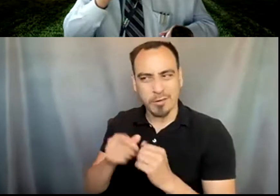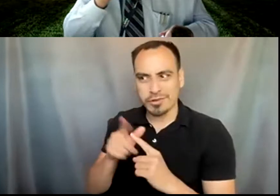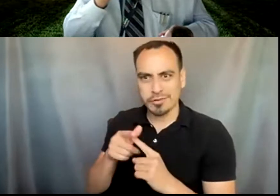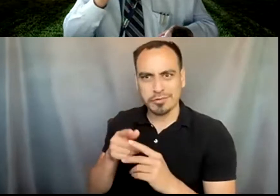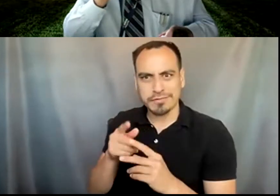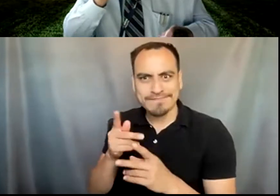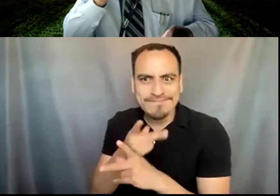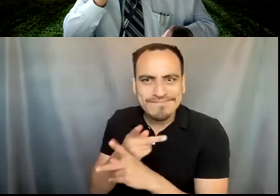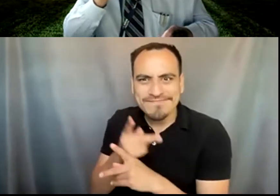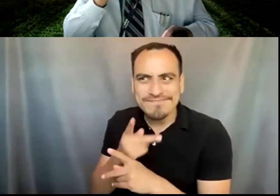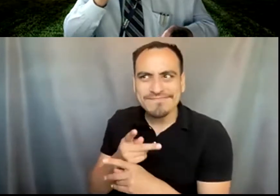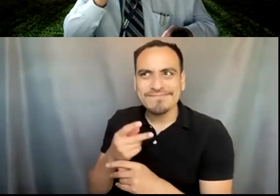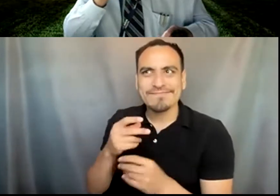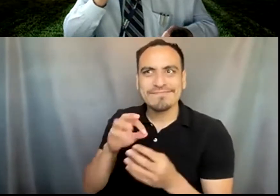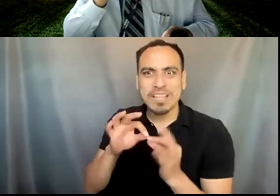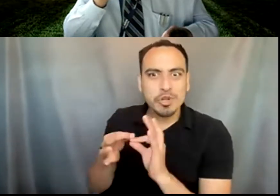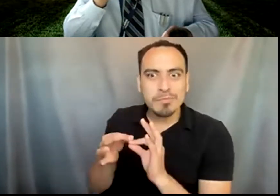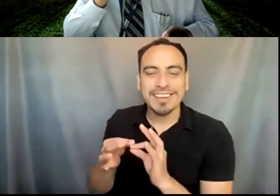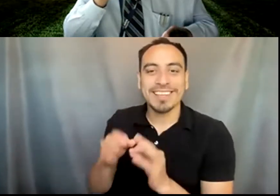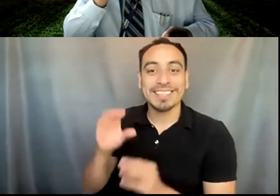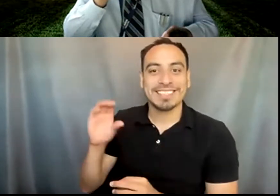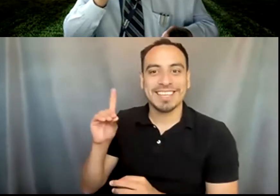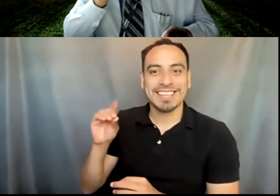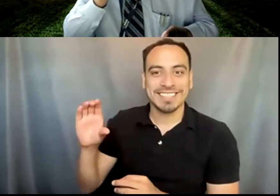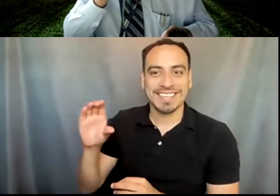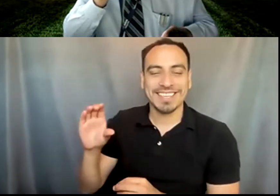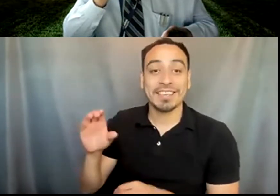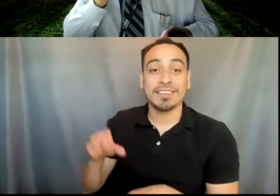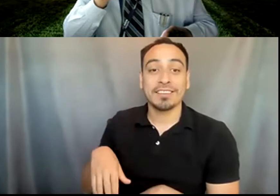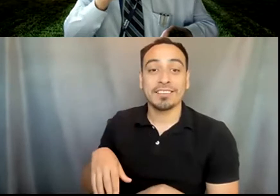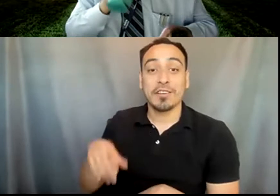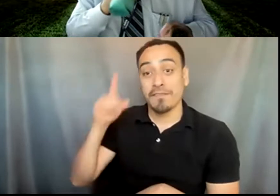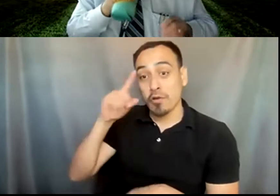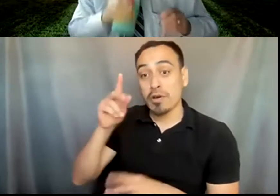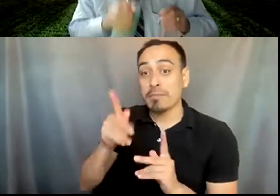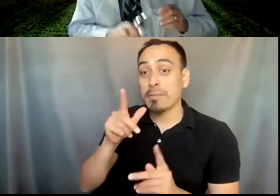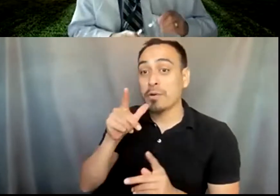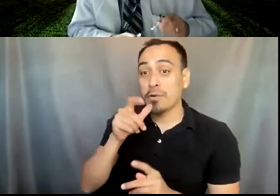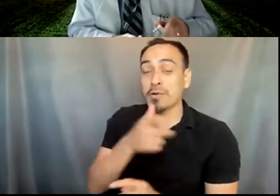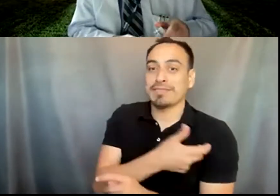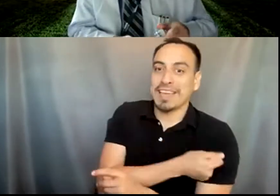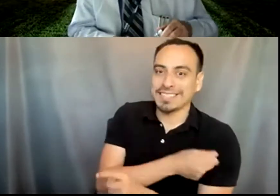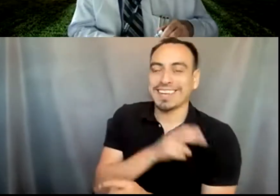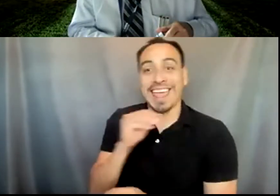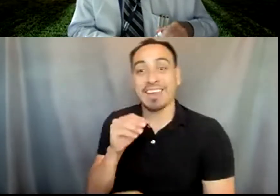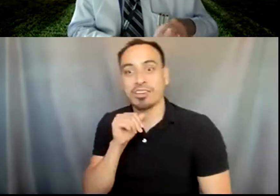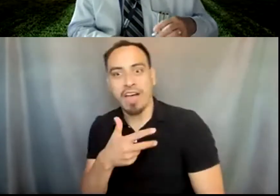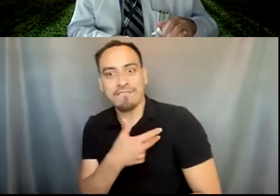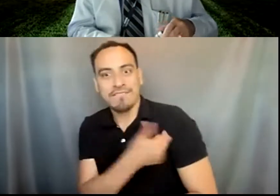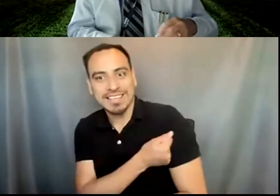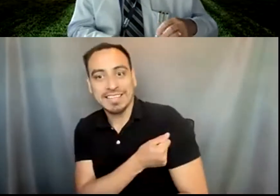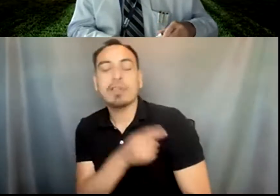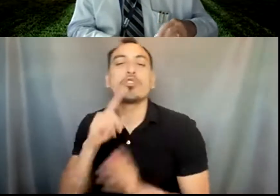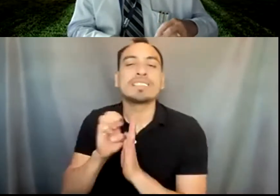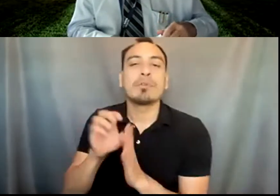mixed audience settings for vaccinated and non-vaccinated. For example, this person is going to